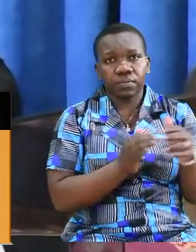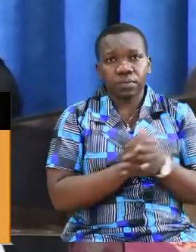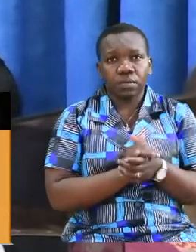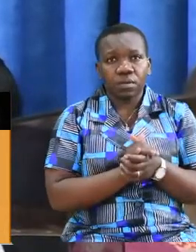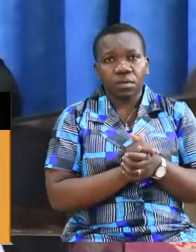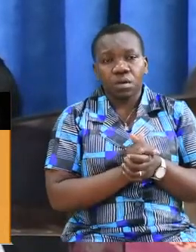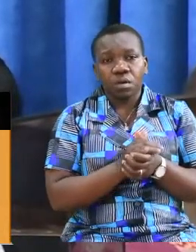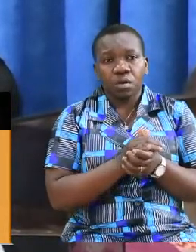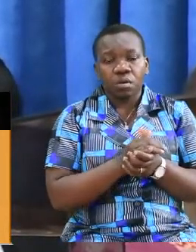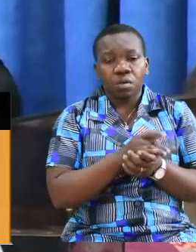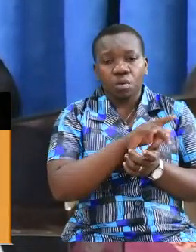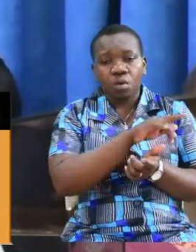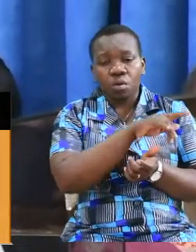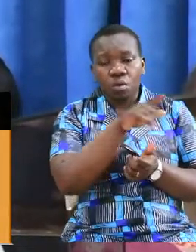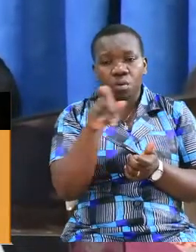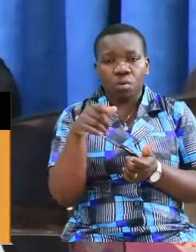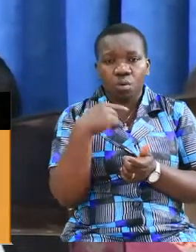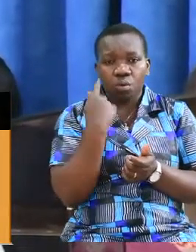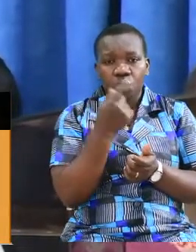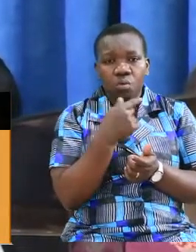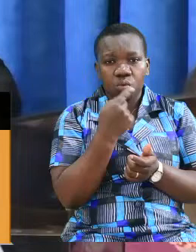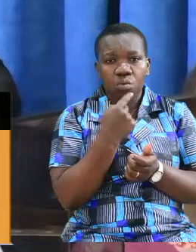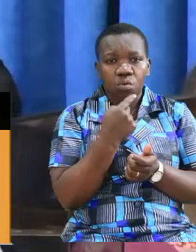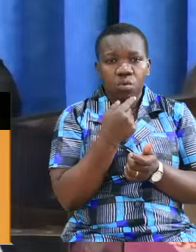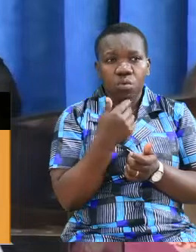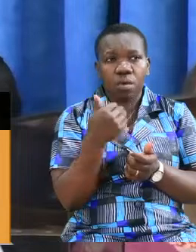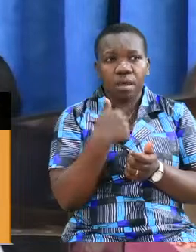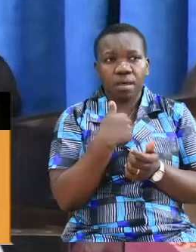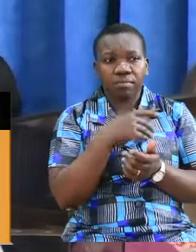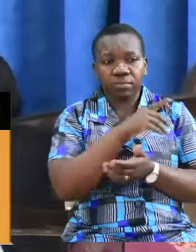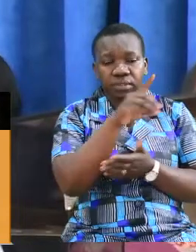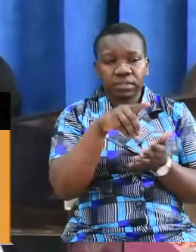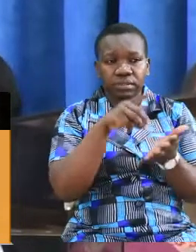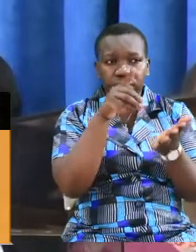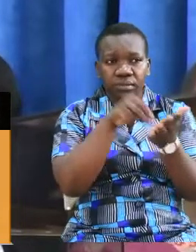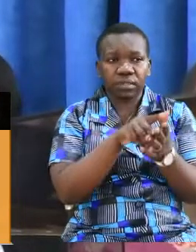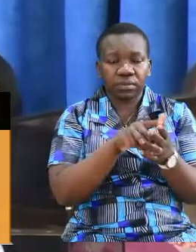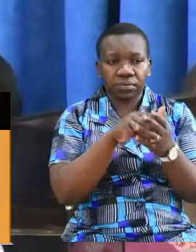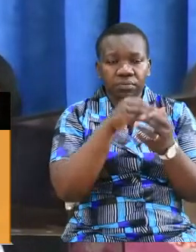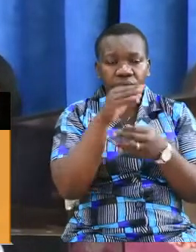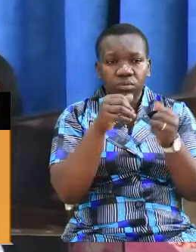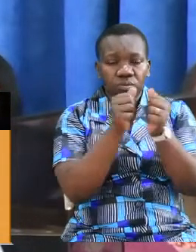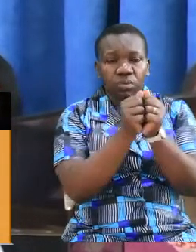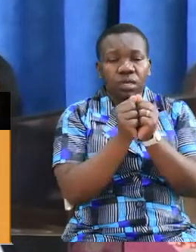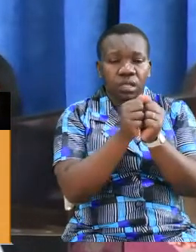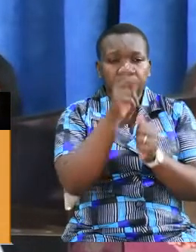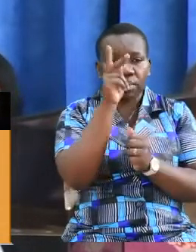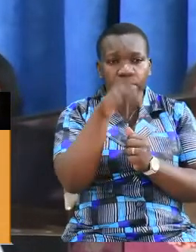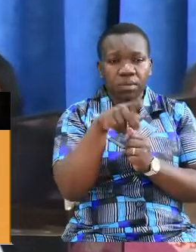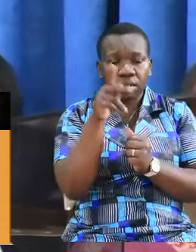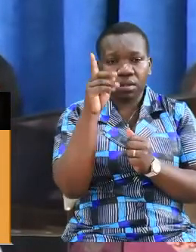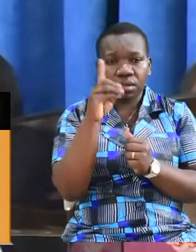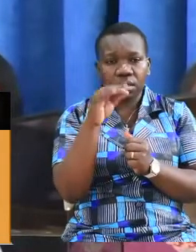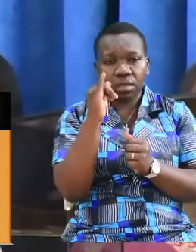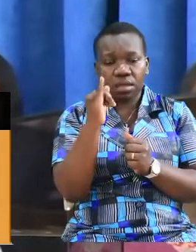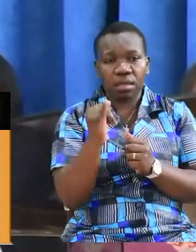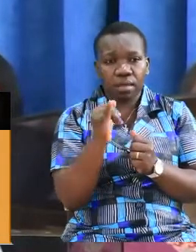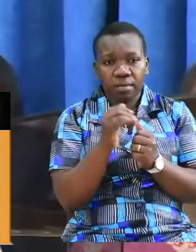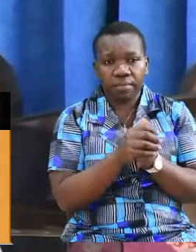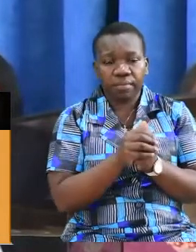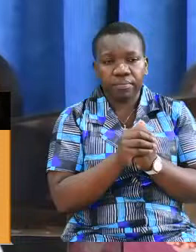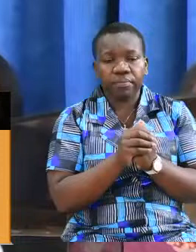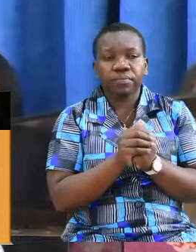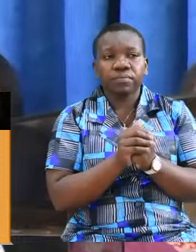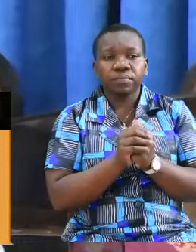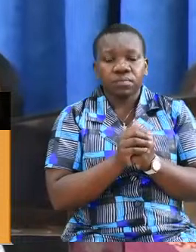all those who have deposited their district PDI money to the bank through the PDI pay bill to see the PDI